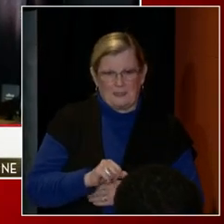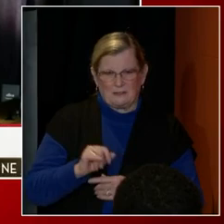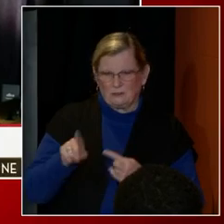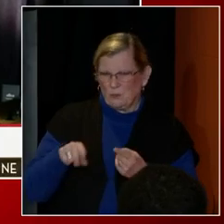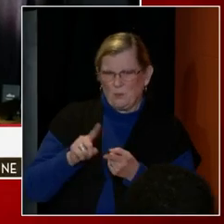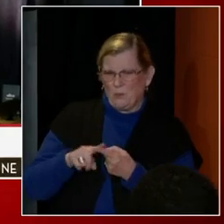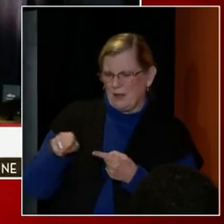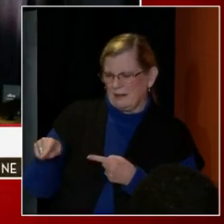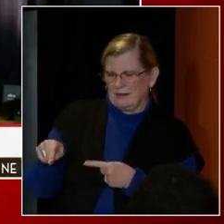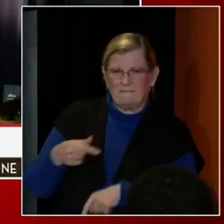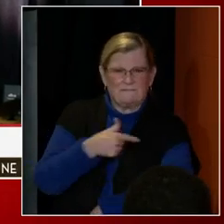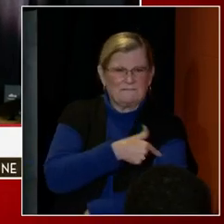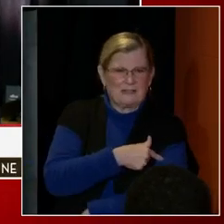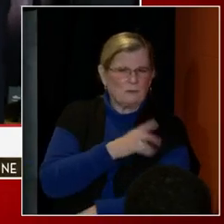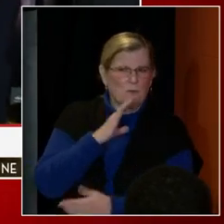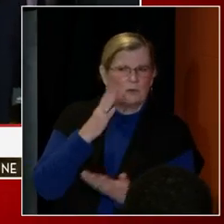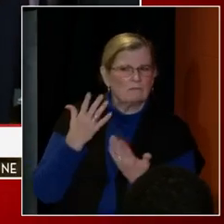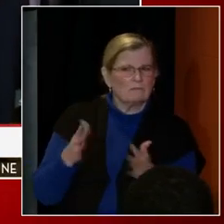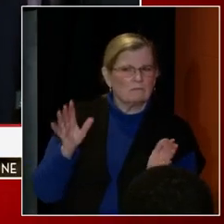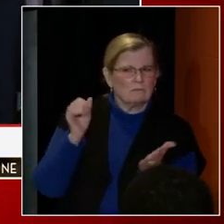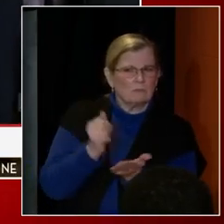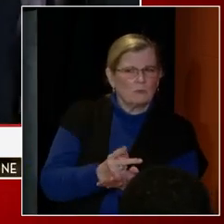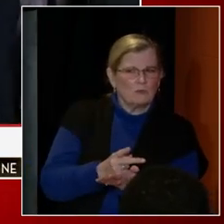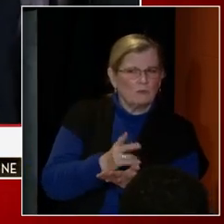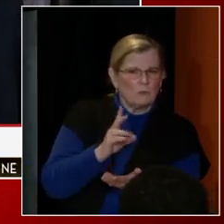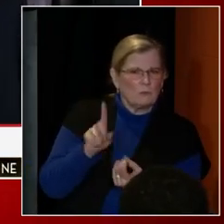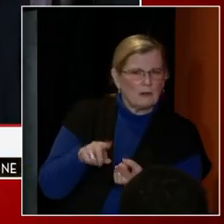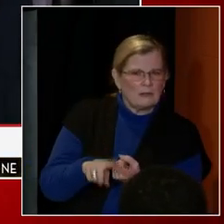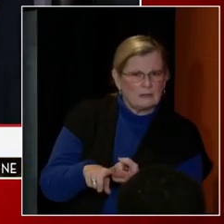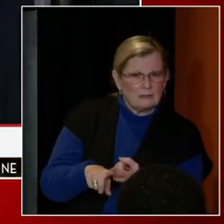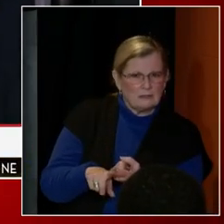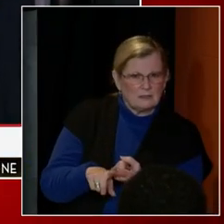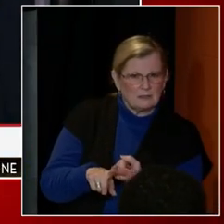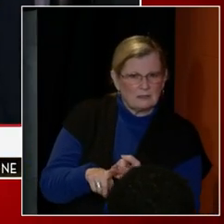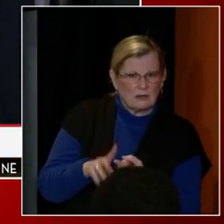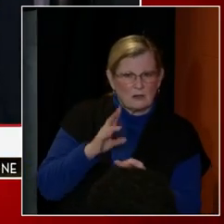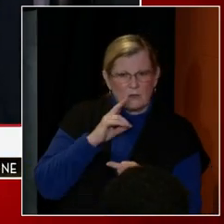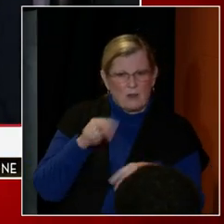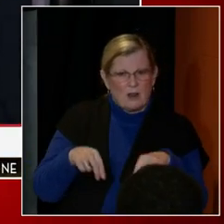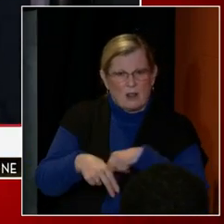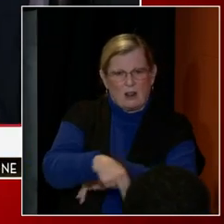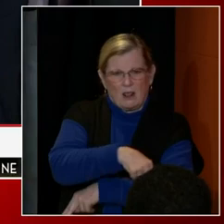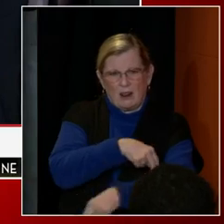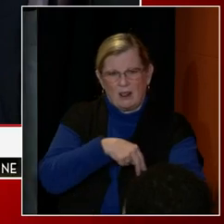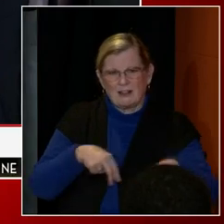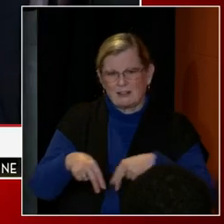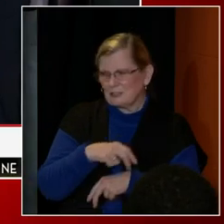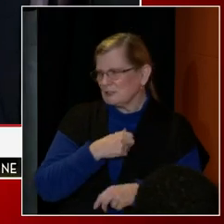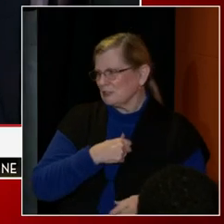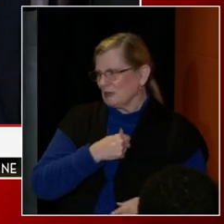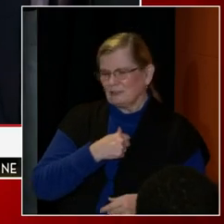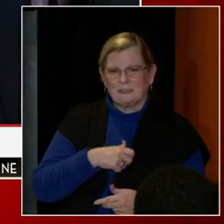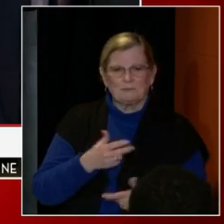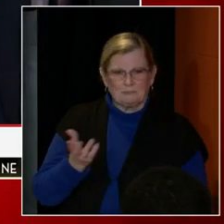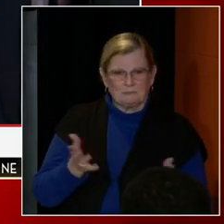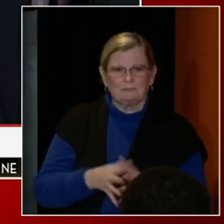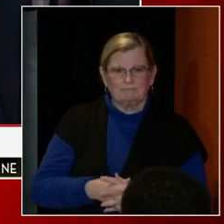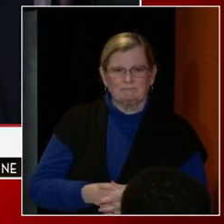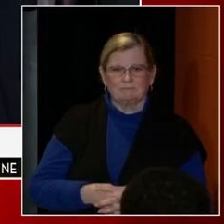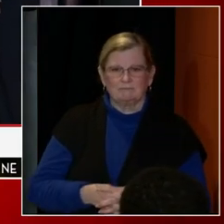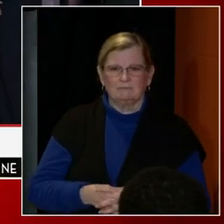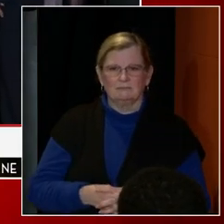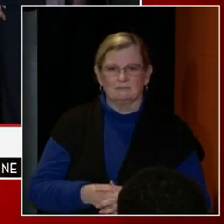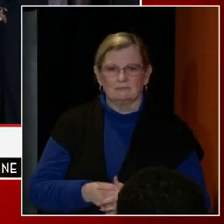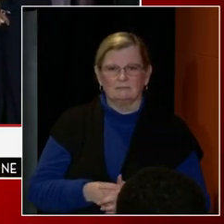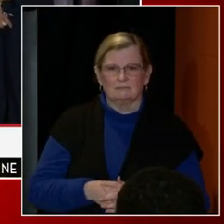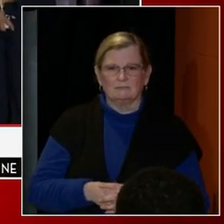Sure. Well, pardon us. We'll do probably a little bit more shuffling here than we do normally. We